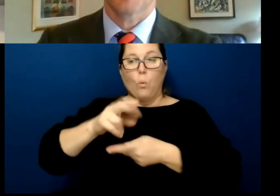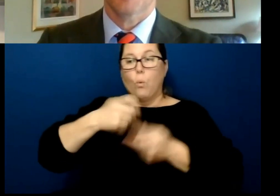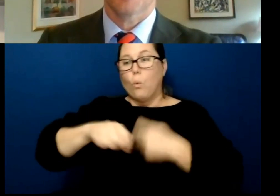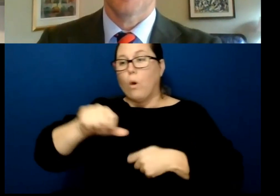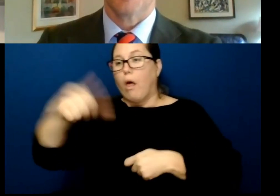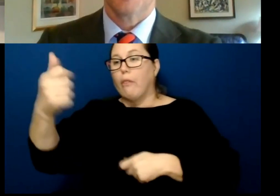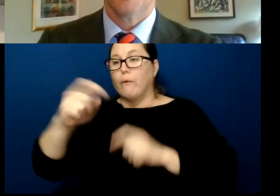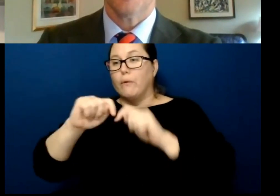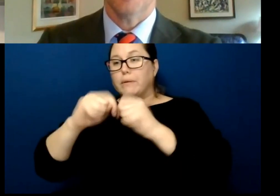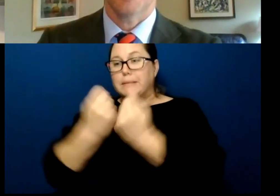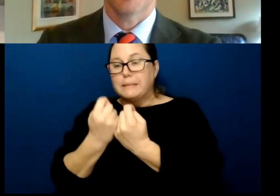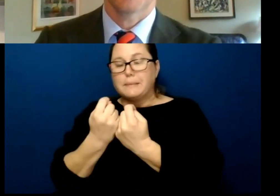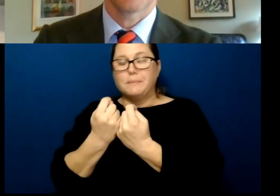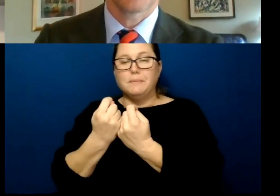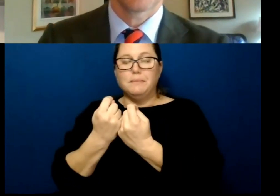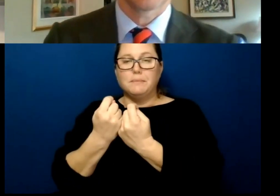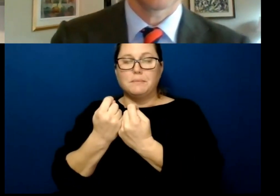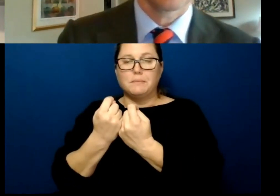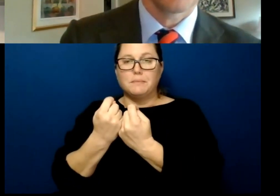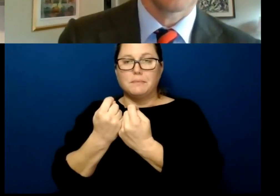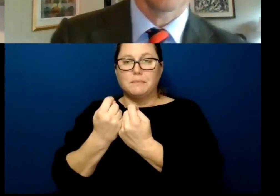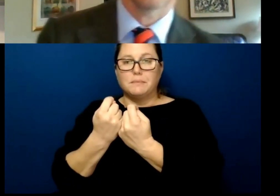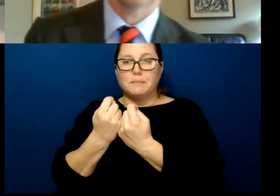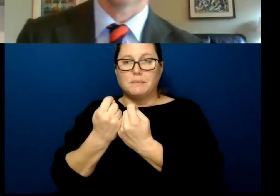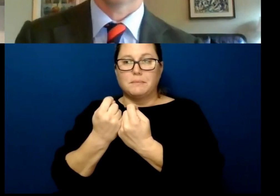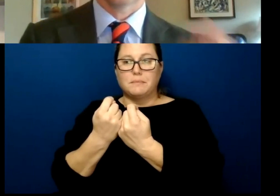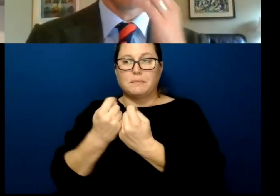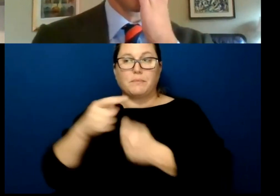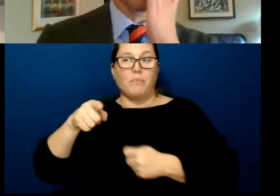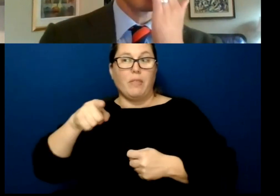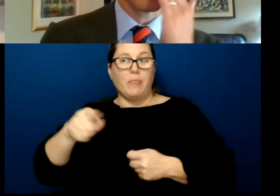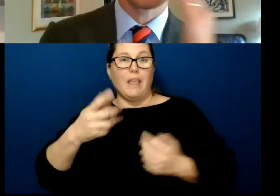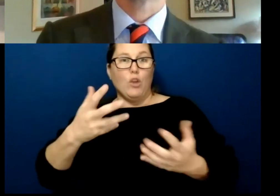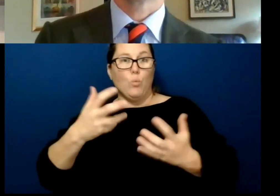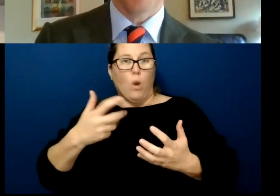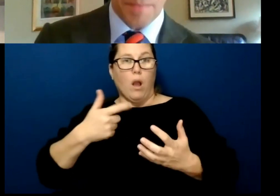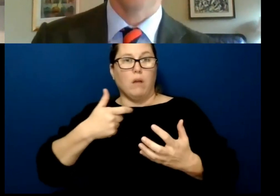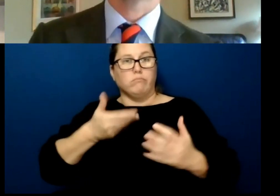teams in the hospital who need a neurologist involved.